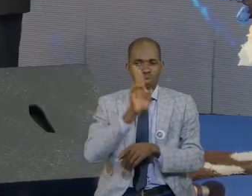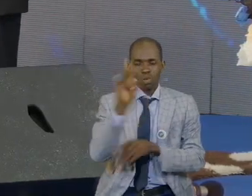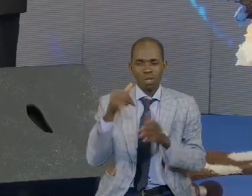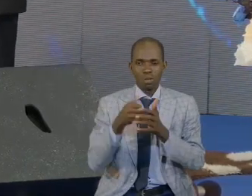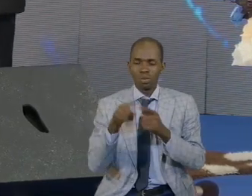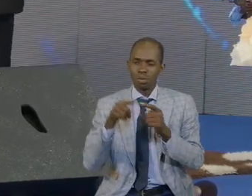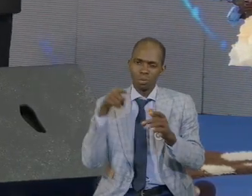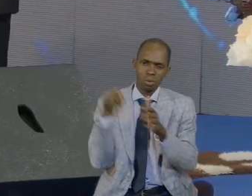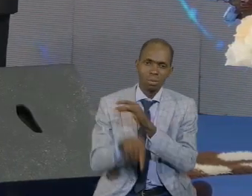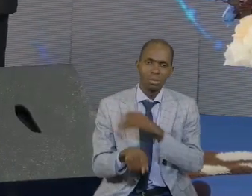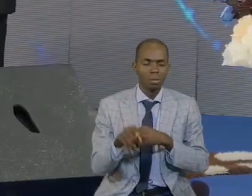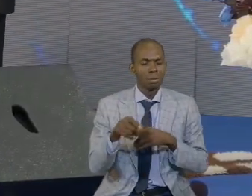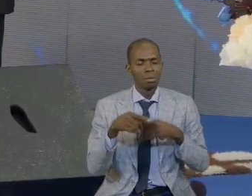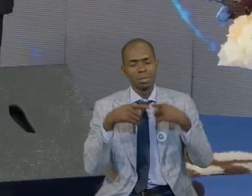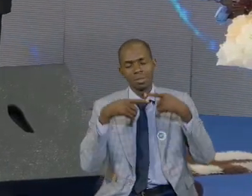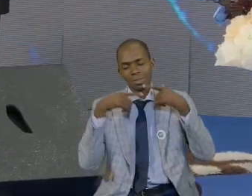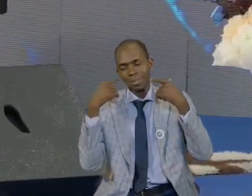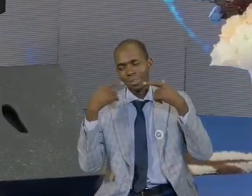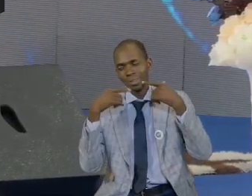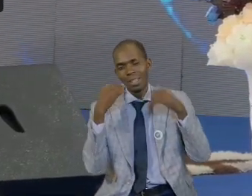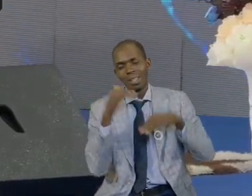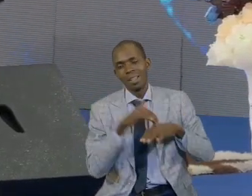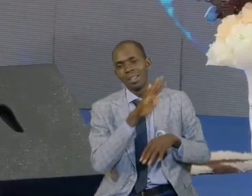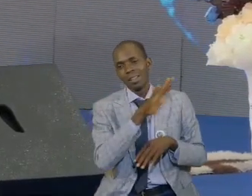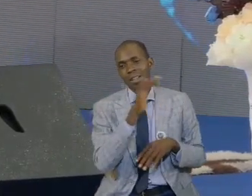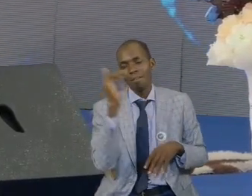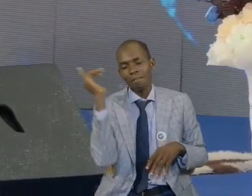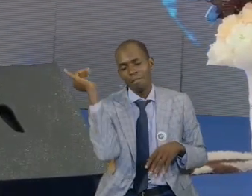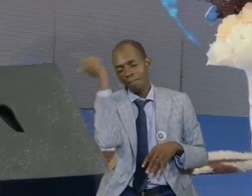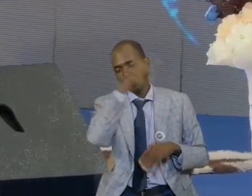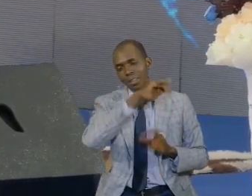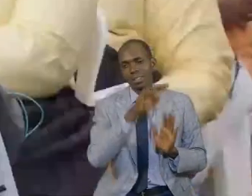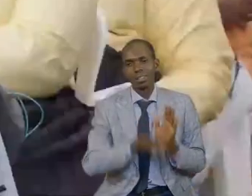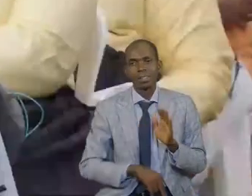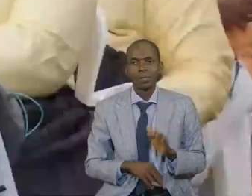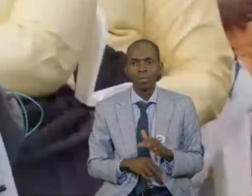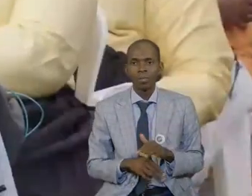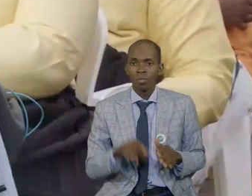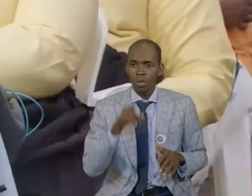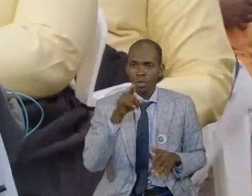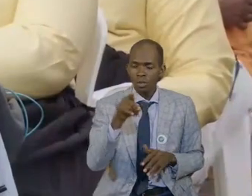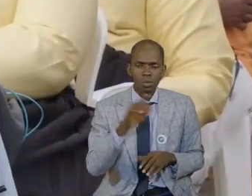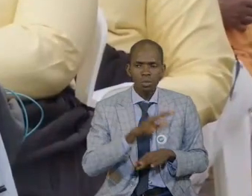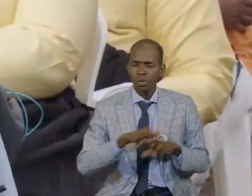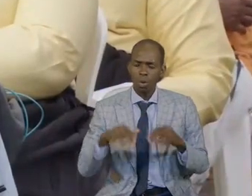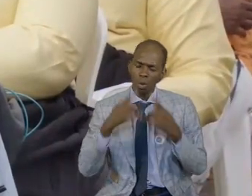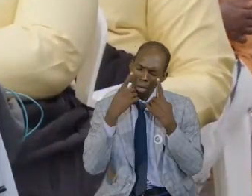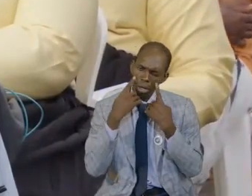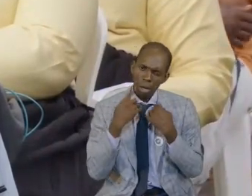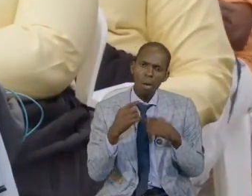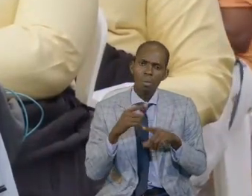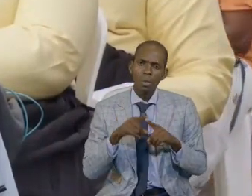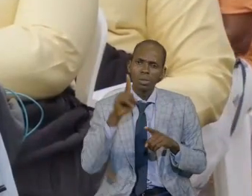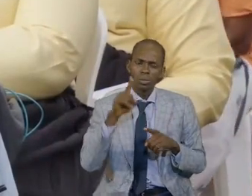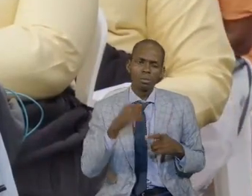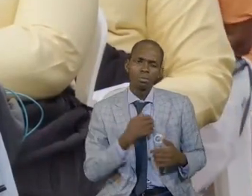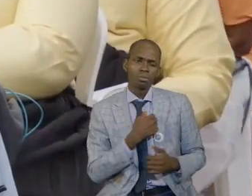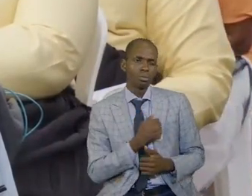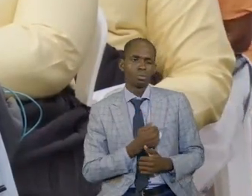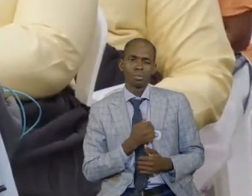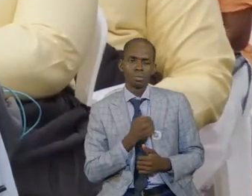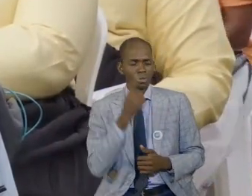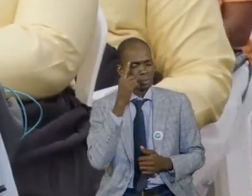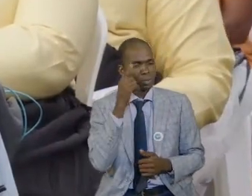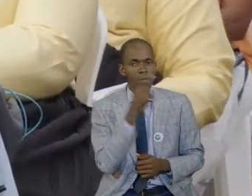You laugh at their foolishness. You don't cry. You pity them. Nobody